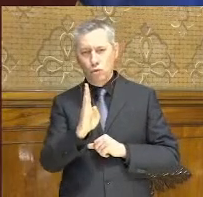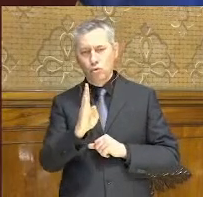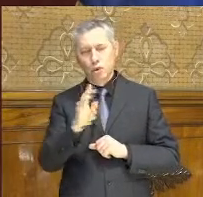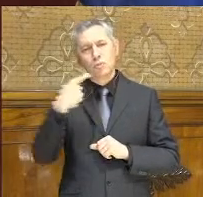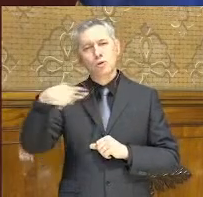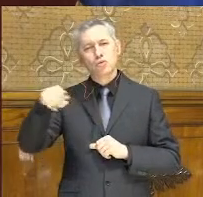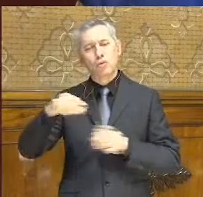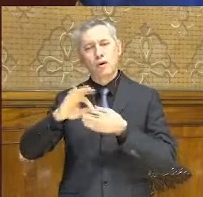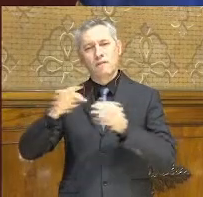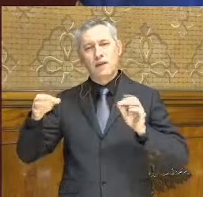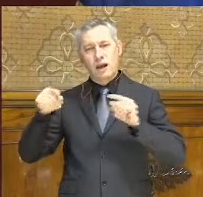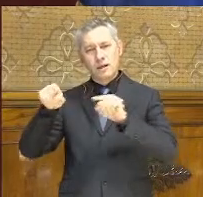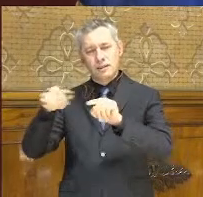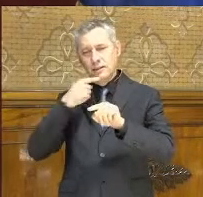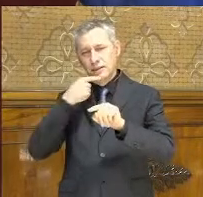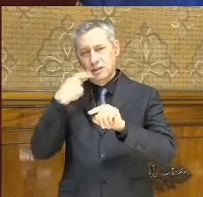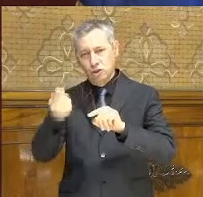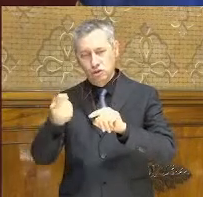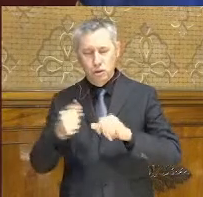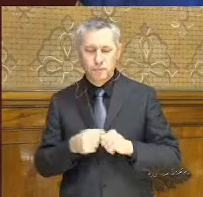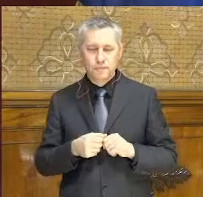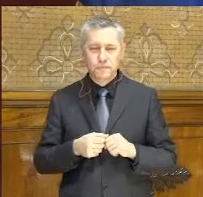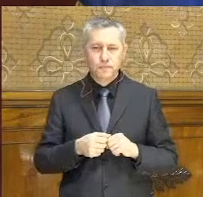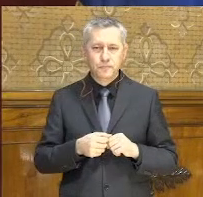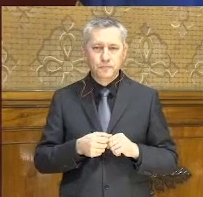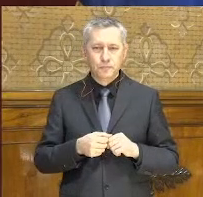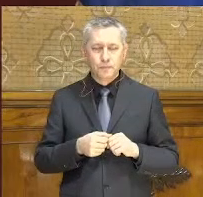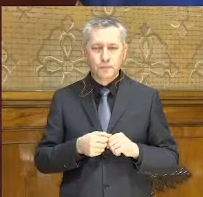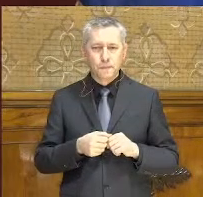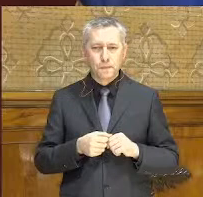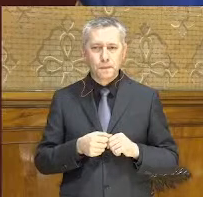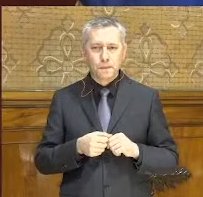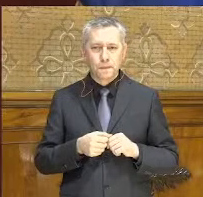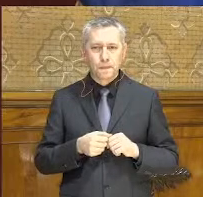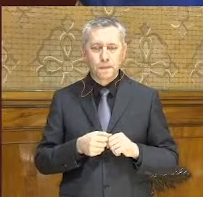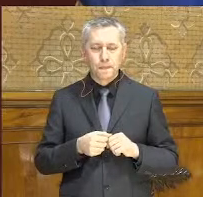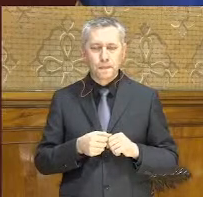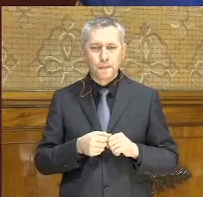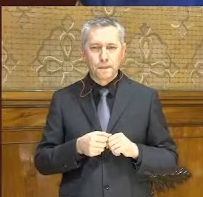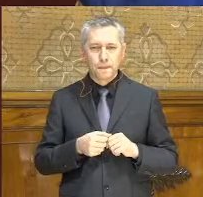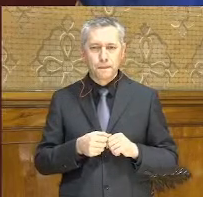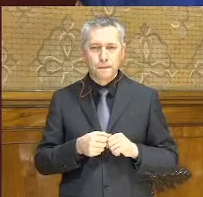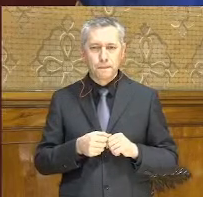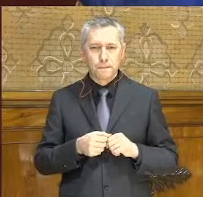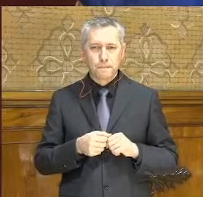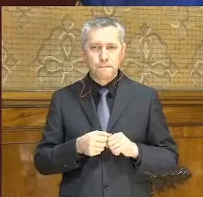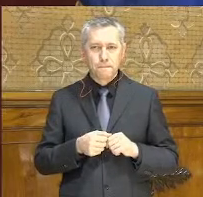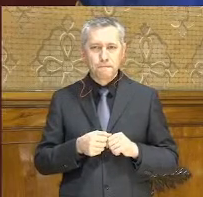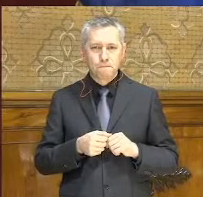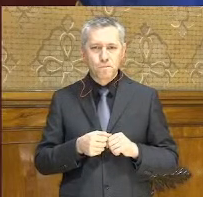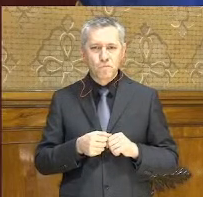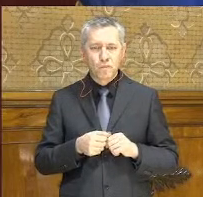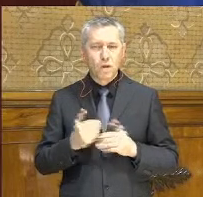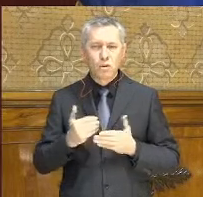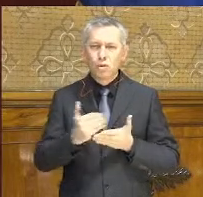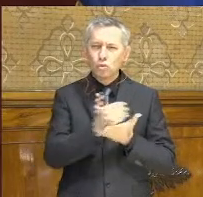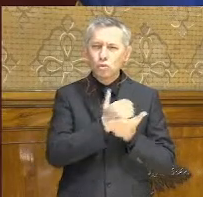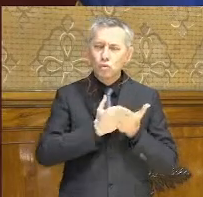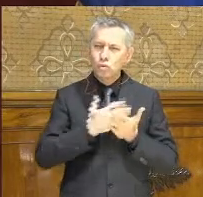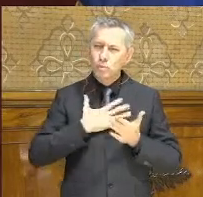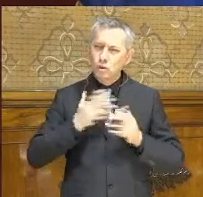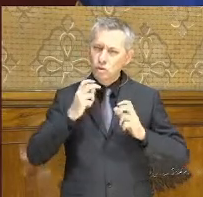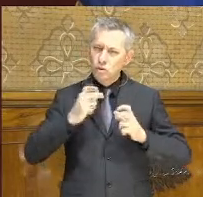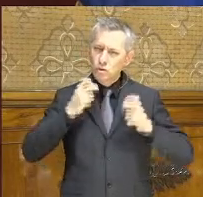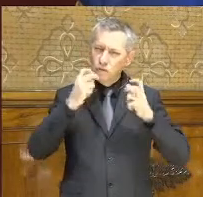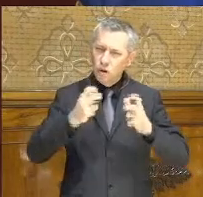he says, in The Fire Next Time, "My whole effort is to try to bear